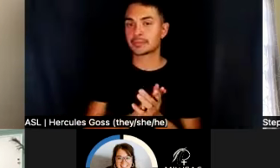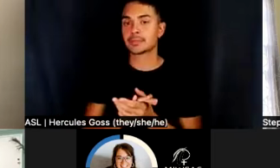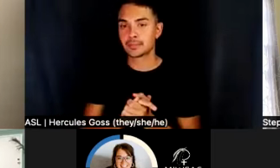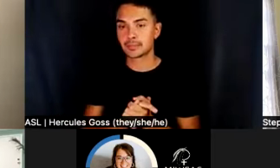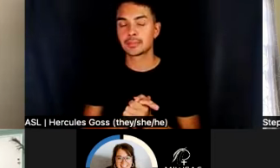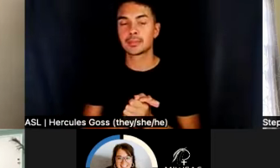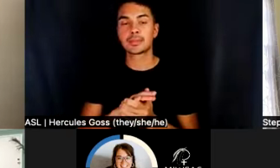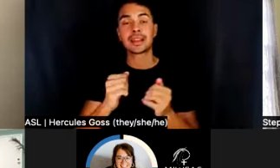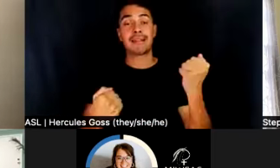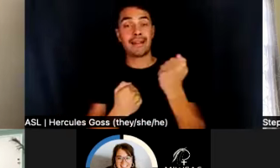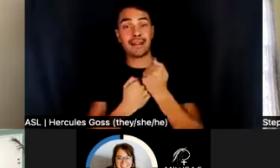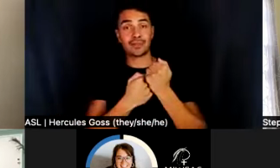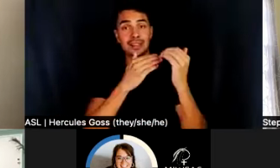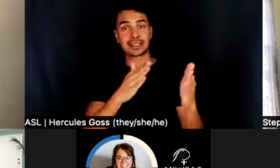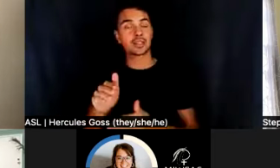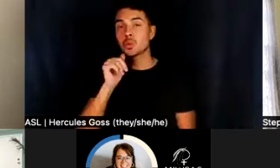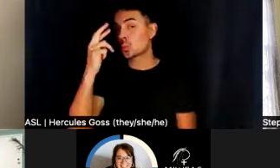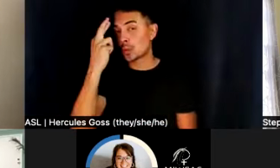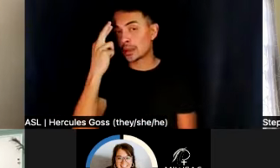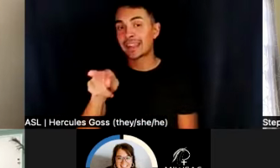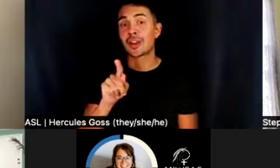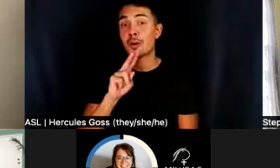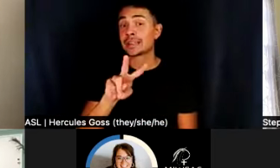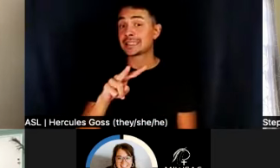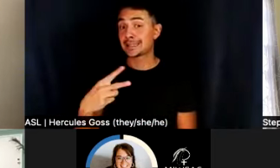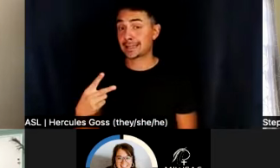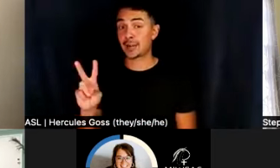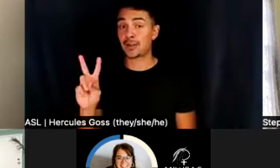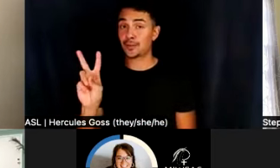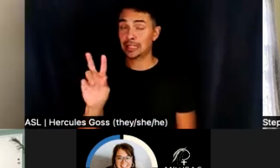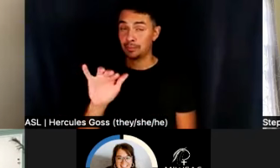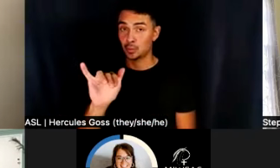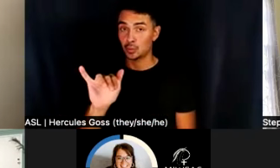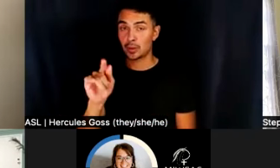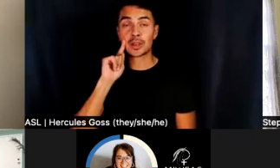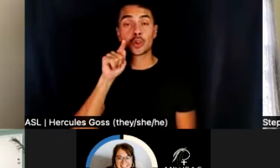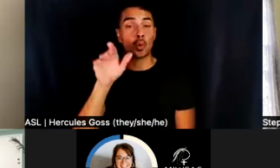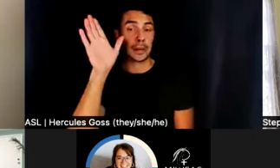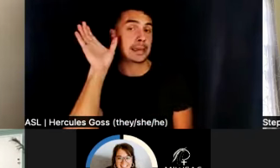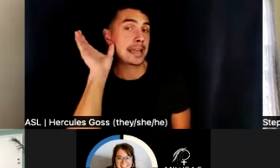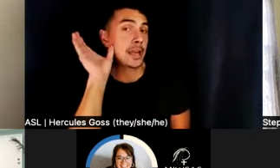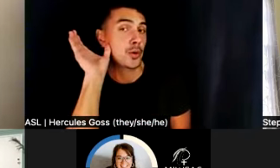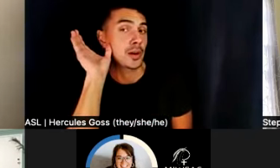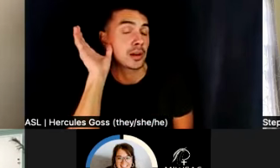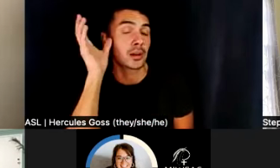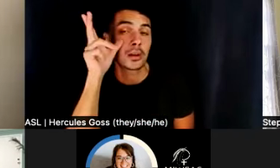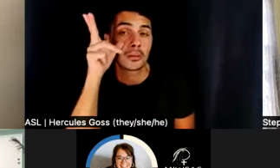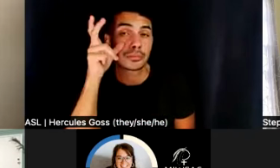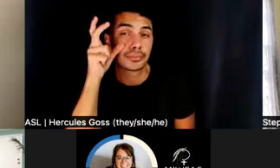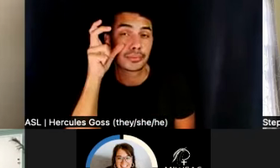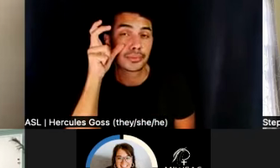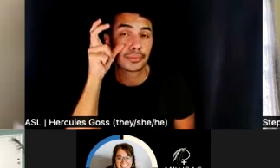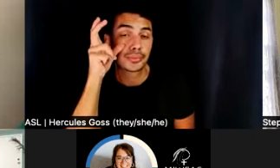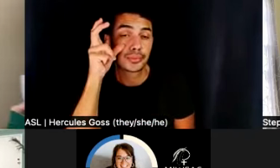think advocates realize that they're secondary victims too, because they're hearing all the